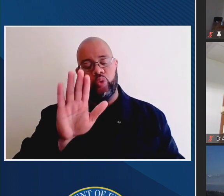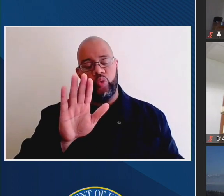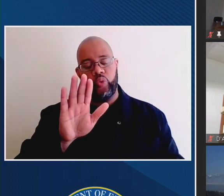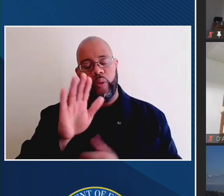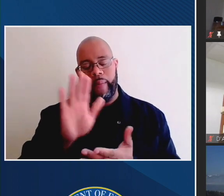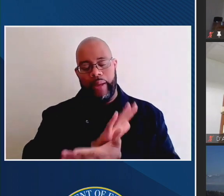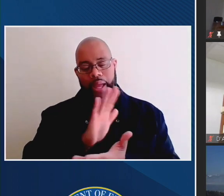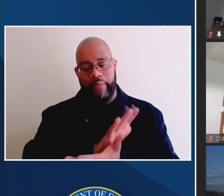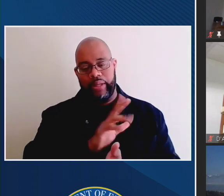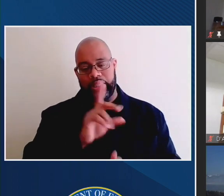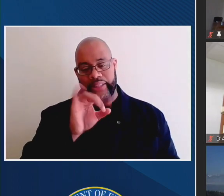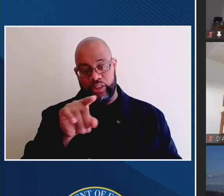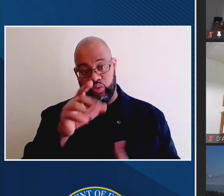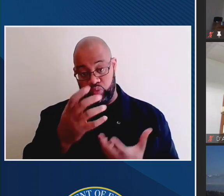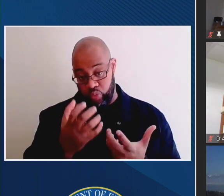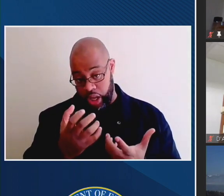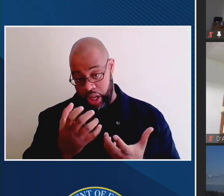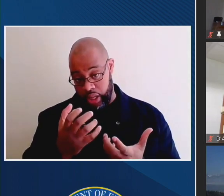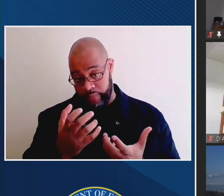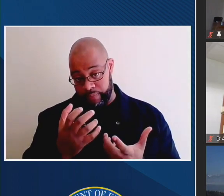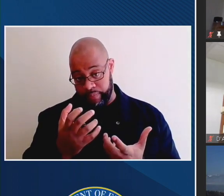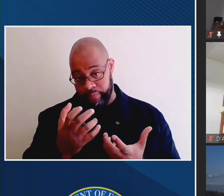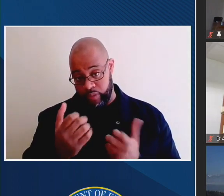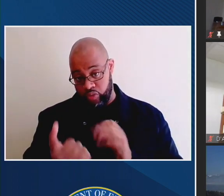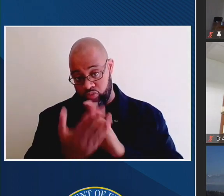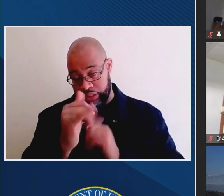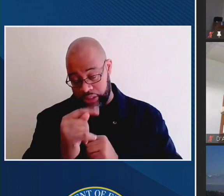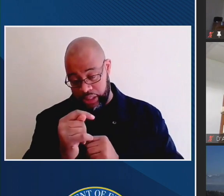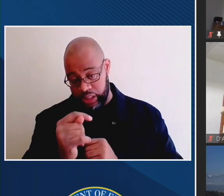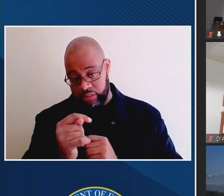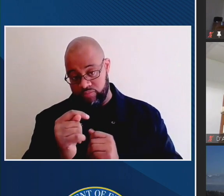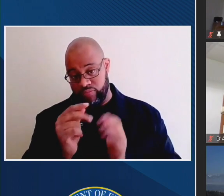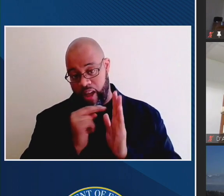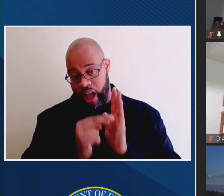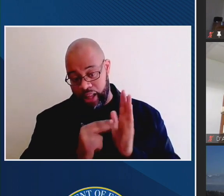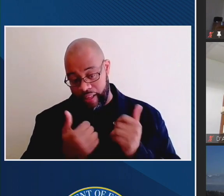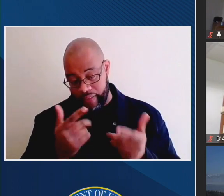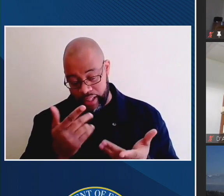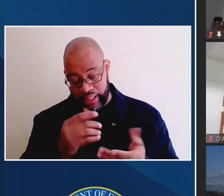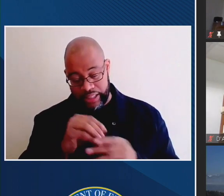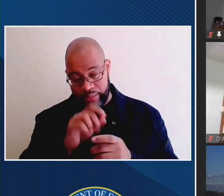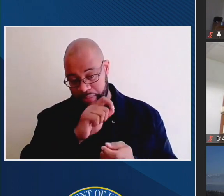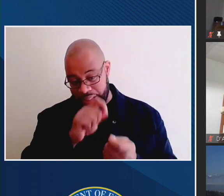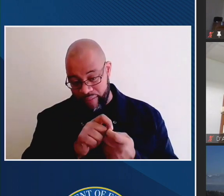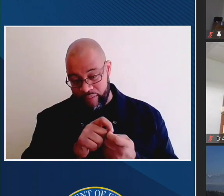you want to address it, highlight anything in it specifically?